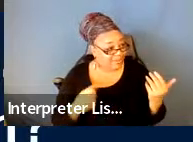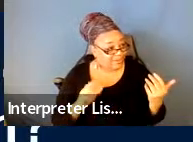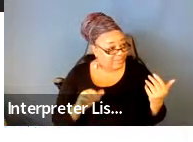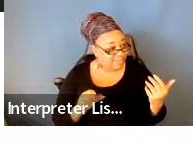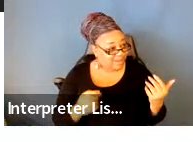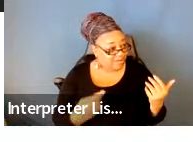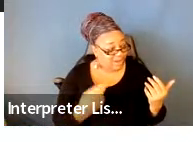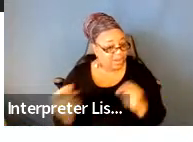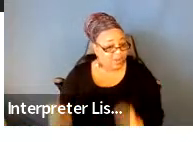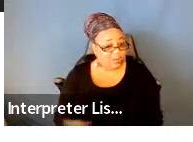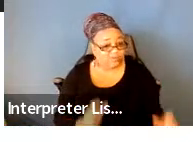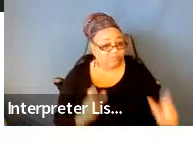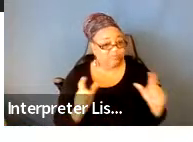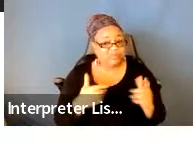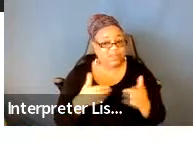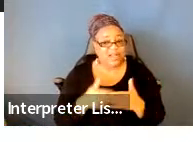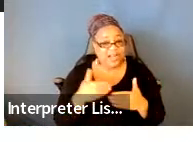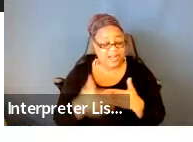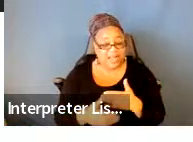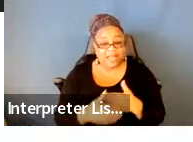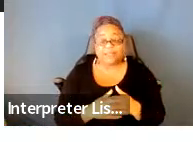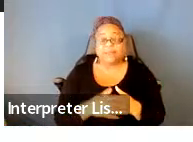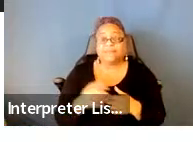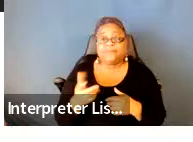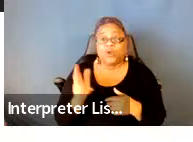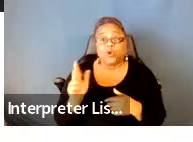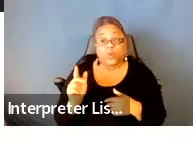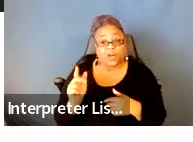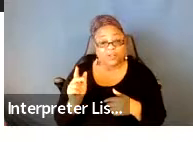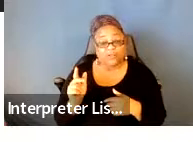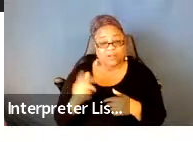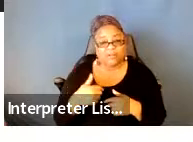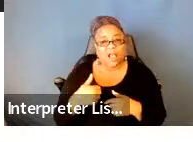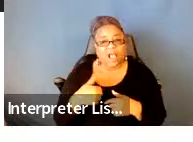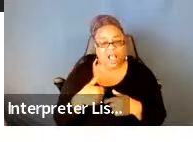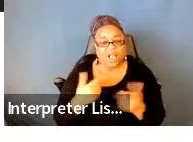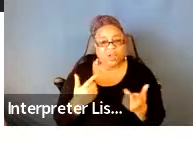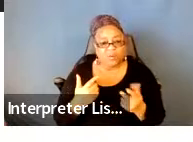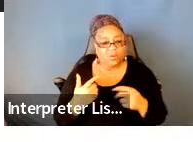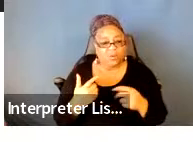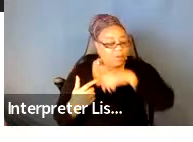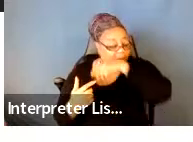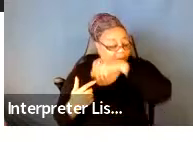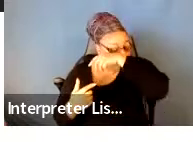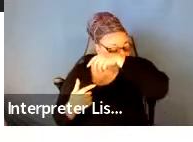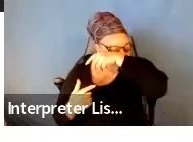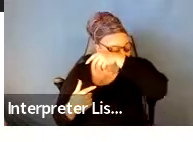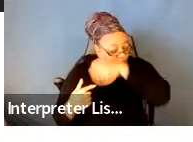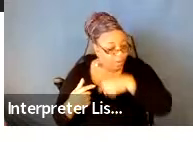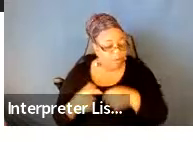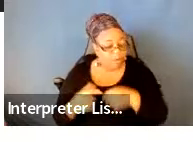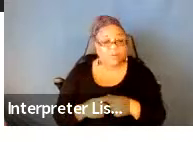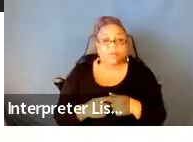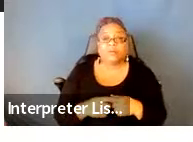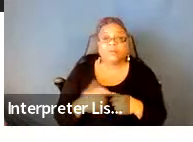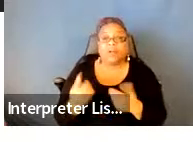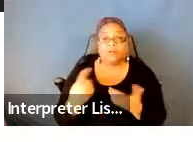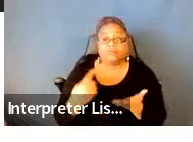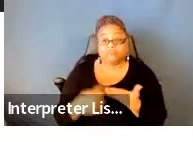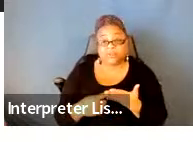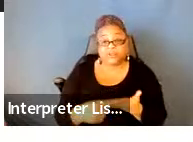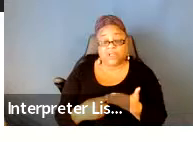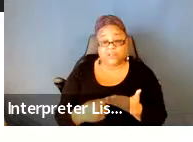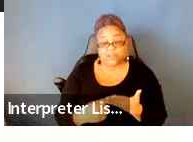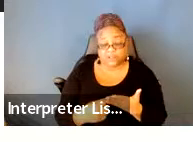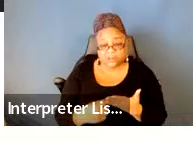slide, please. Slide 23. And I'm going to cover the requirements for visual signs.